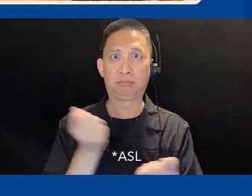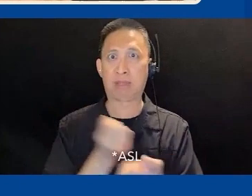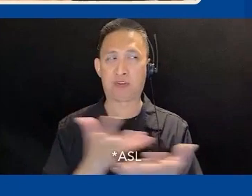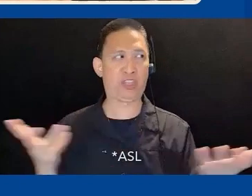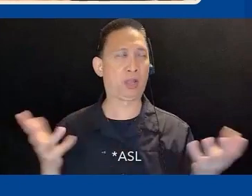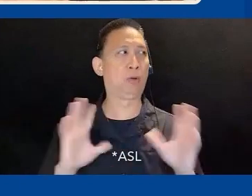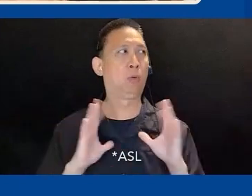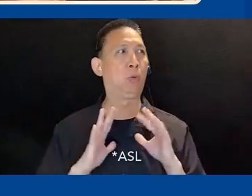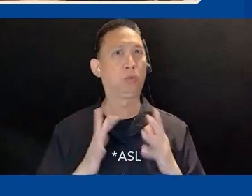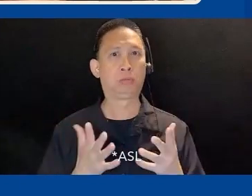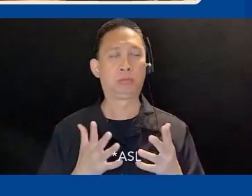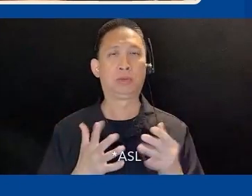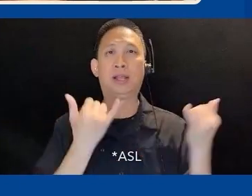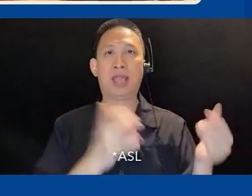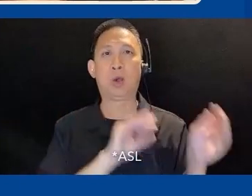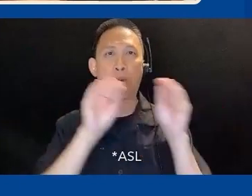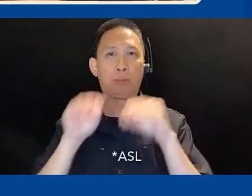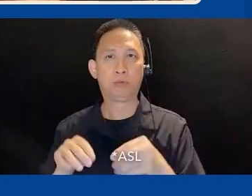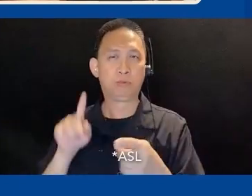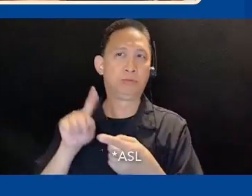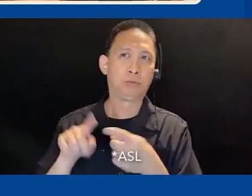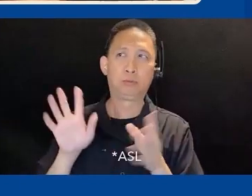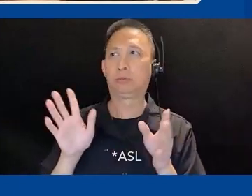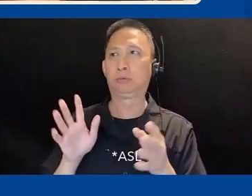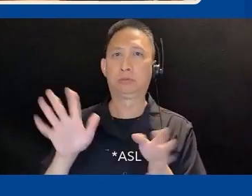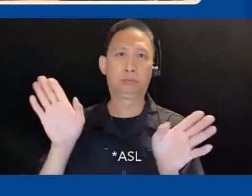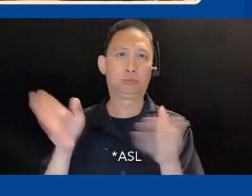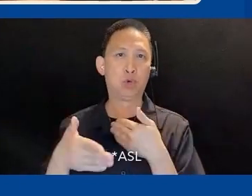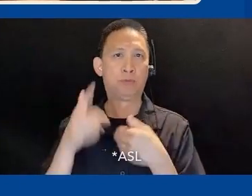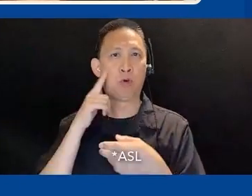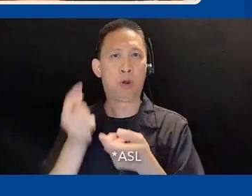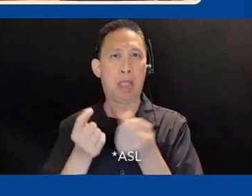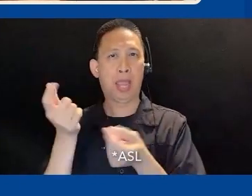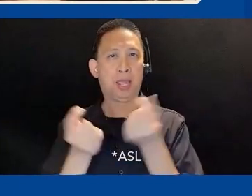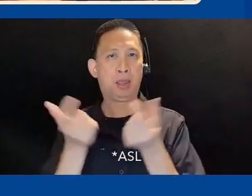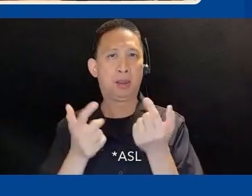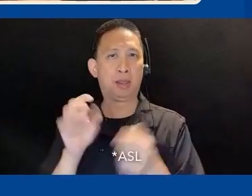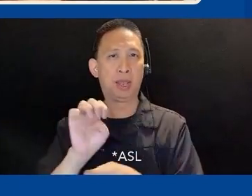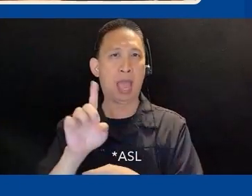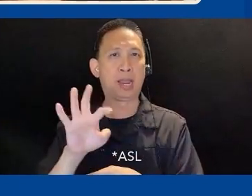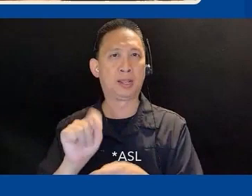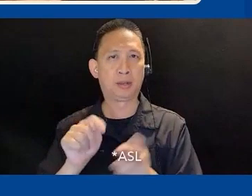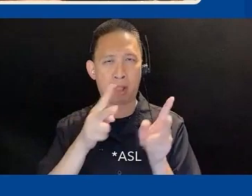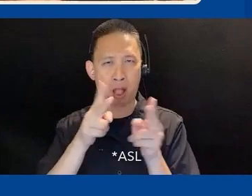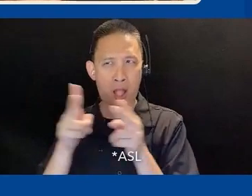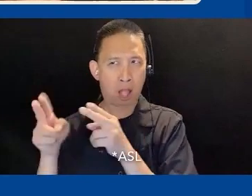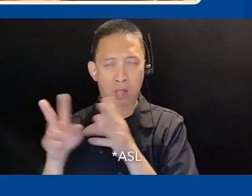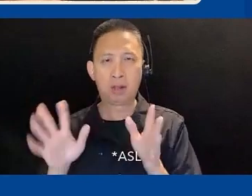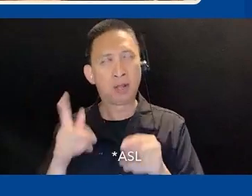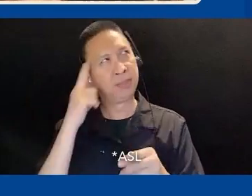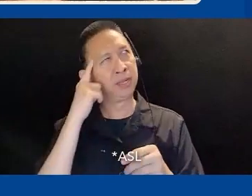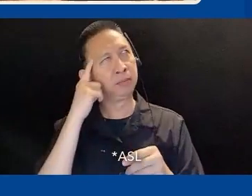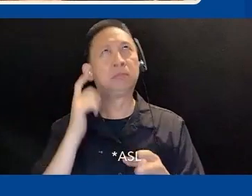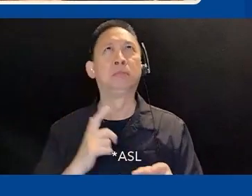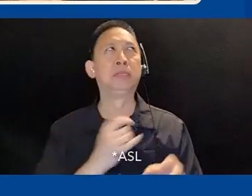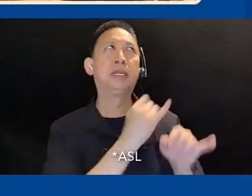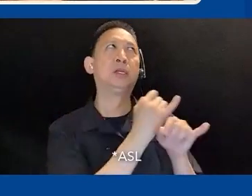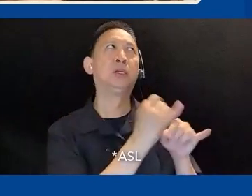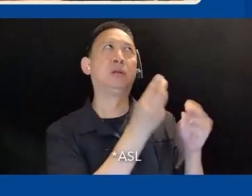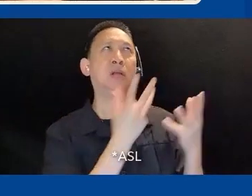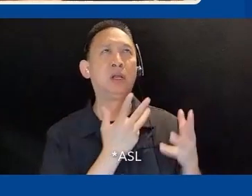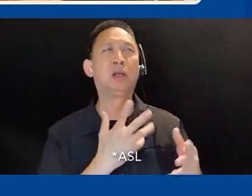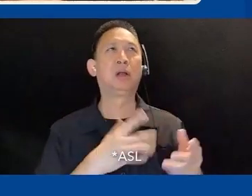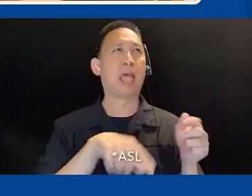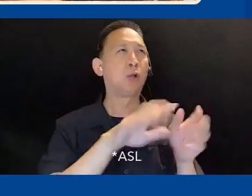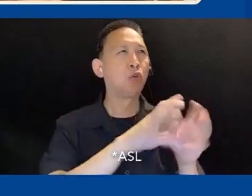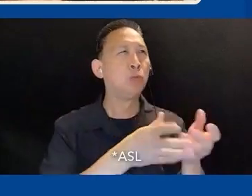know, when we're in the edit room right now, you hear a lot of the feedback and it's always in the back of my mind. Oh, what did this institution tell me? What did this fellowship tell me? We don't understand this. We don't understand that.